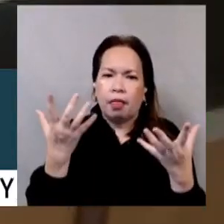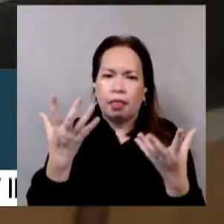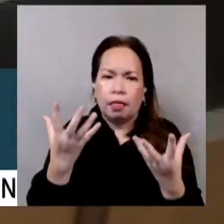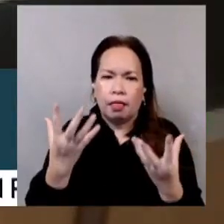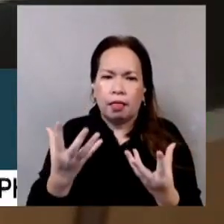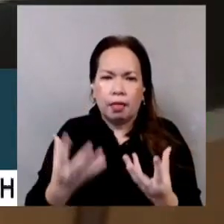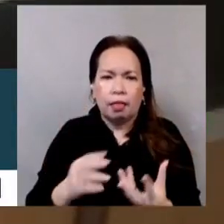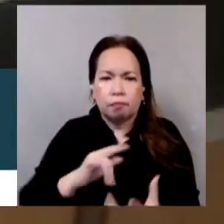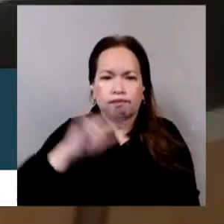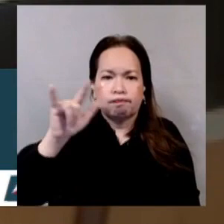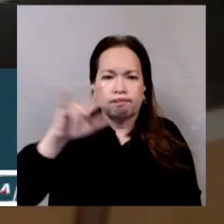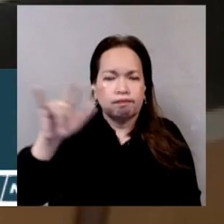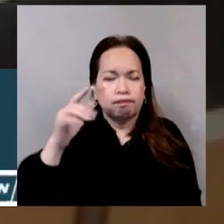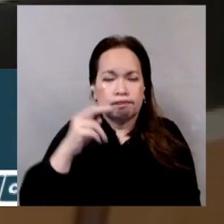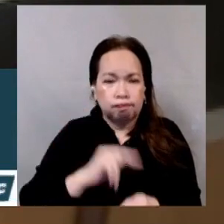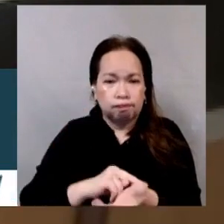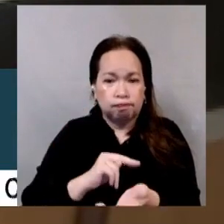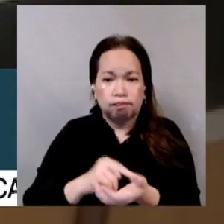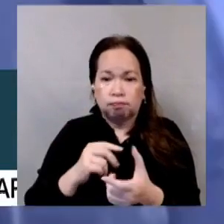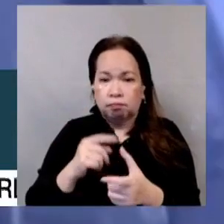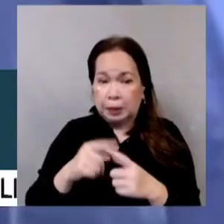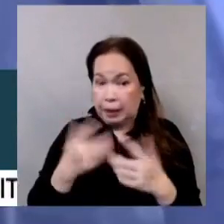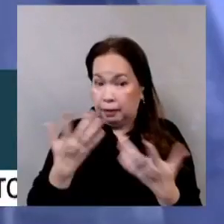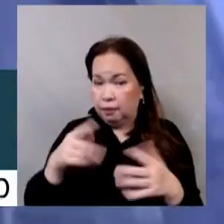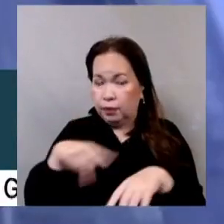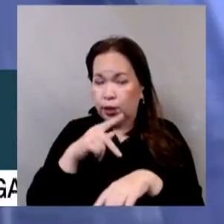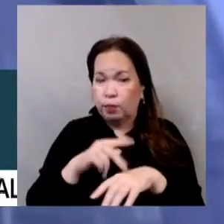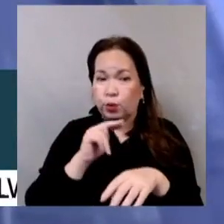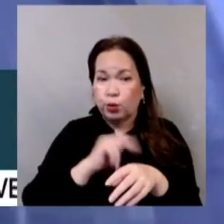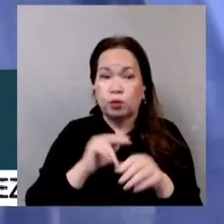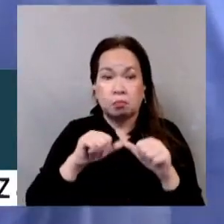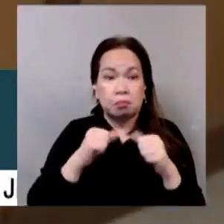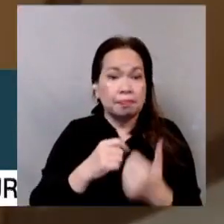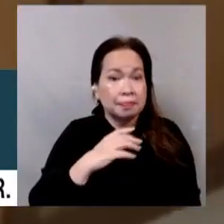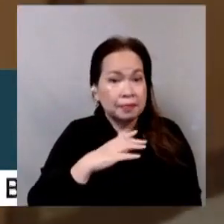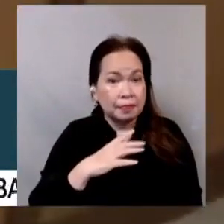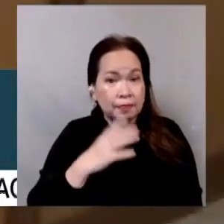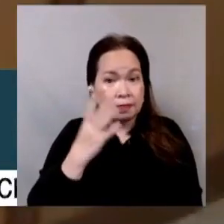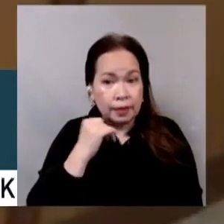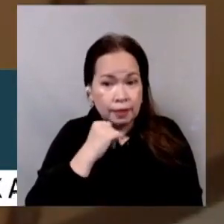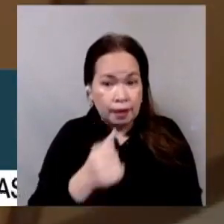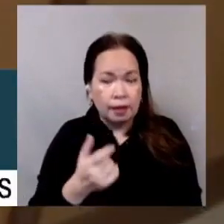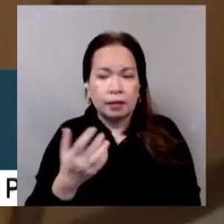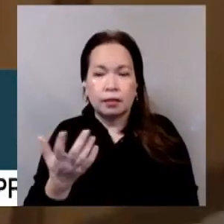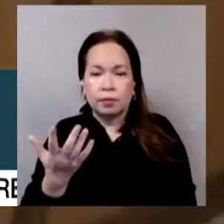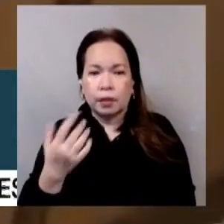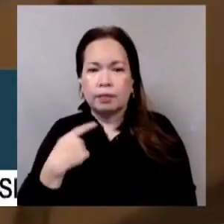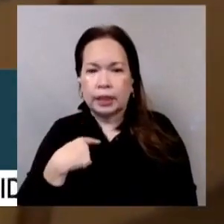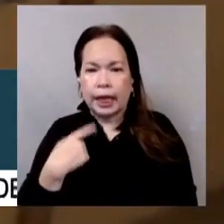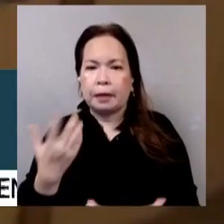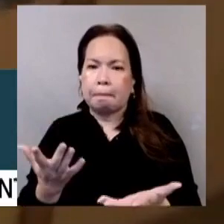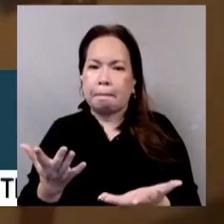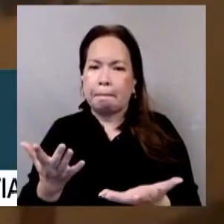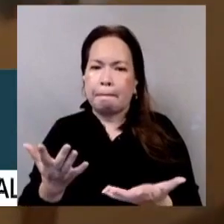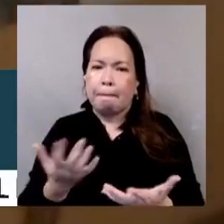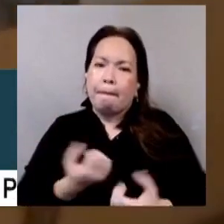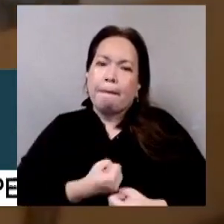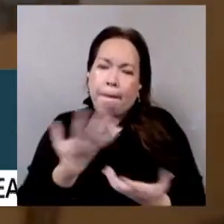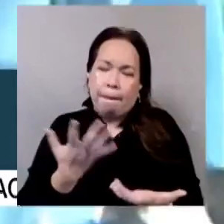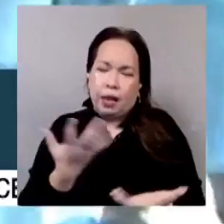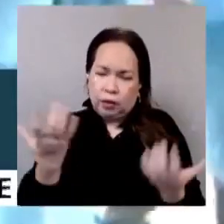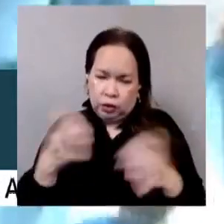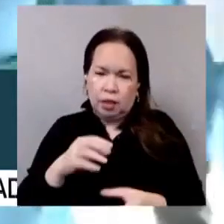Philippine Nurses Association welcomes the plan, hoping that it will give voice to the profession and shine a light on issues such as